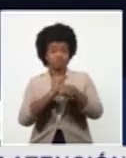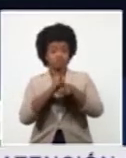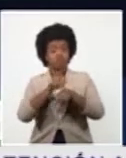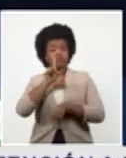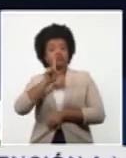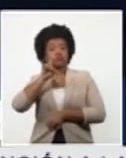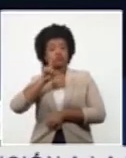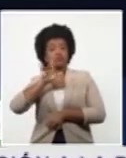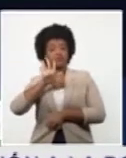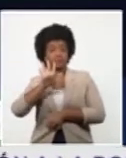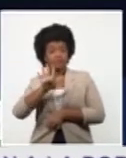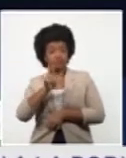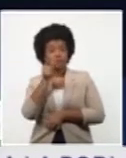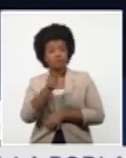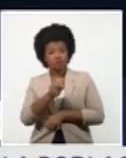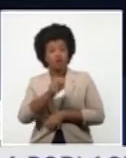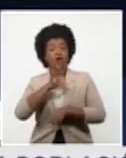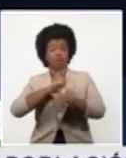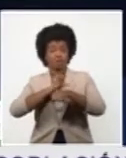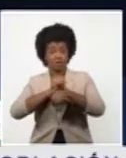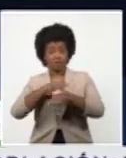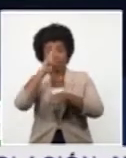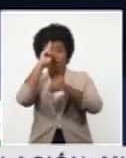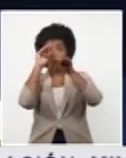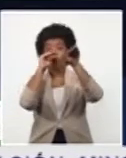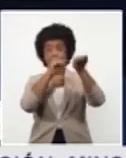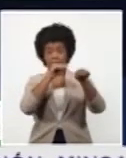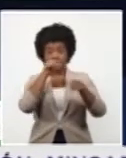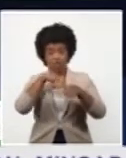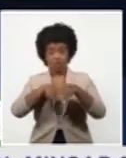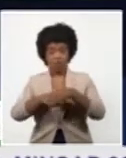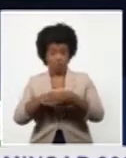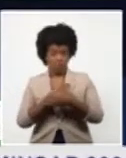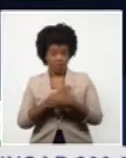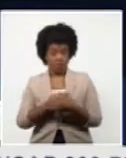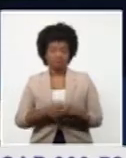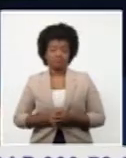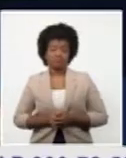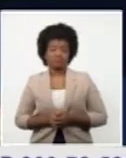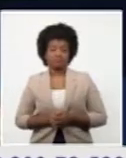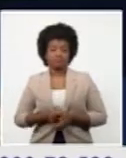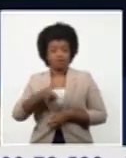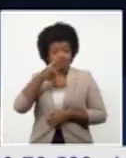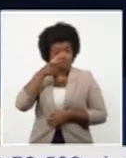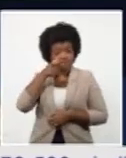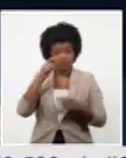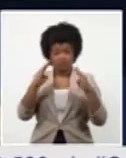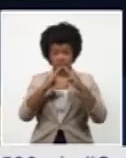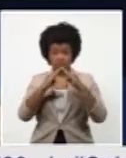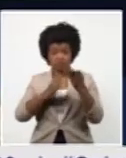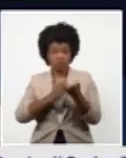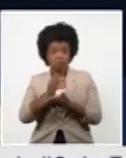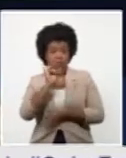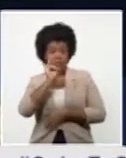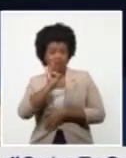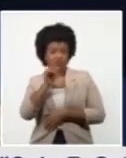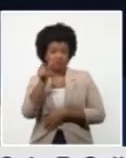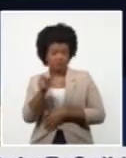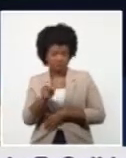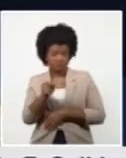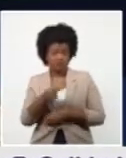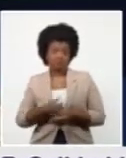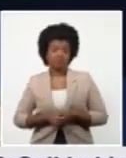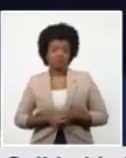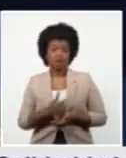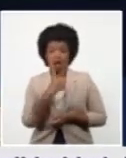are 527 patients admitted in our hospitals, 325 suspects, 195